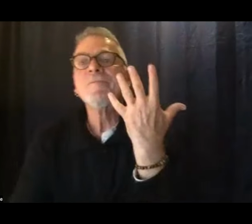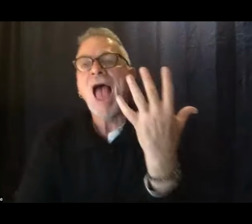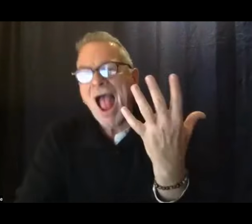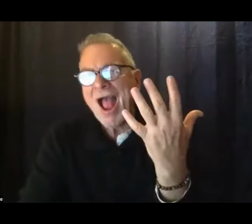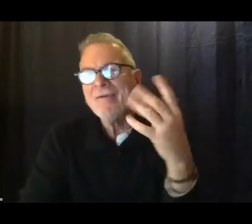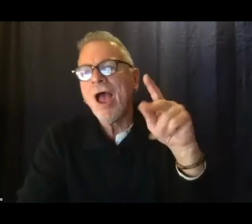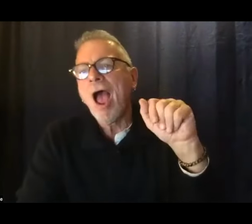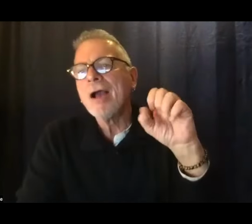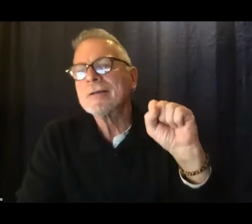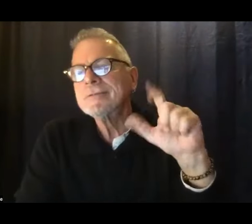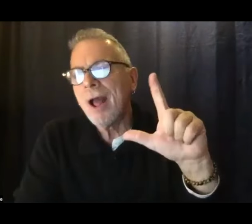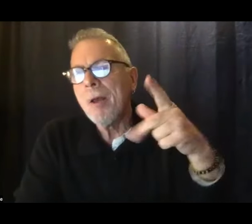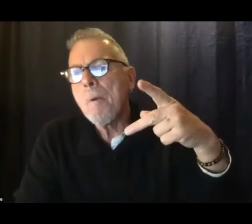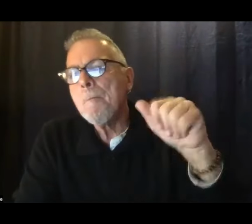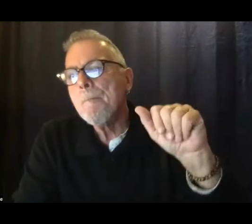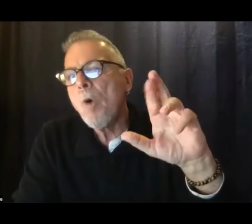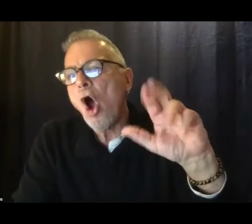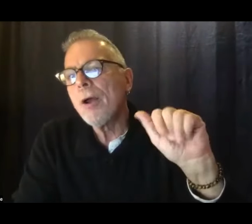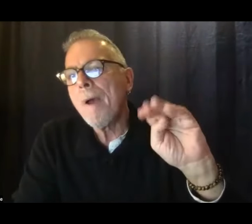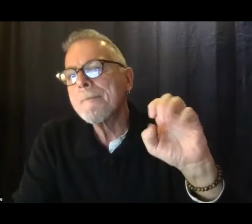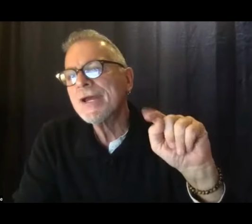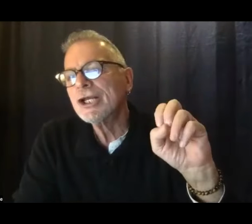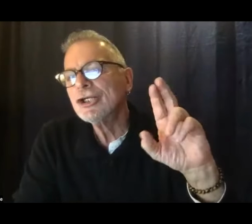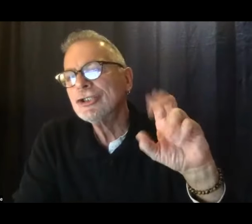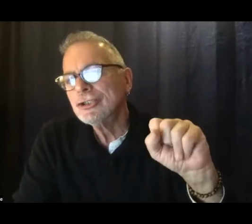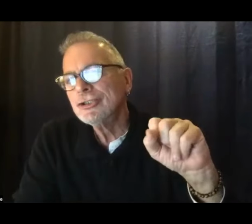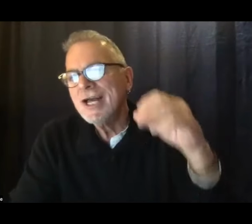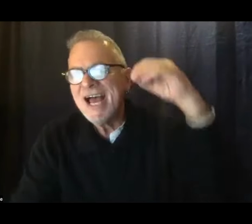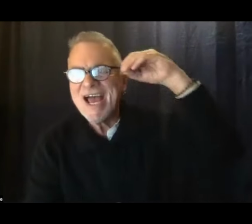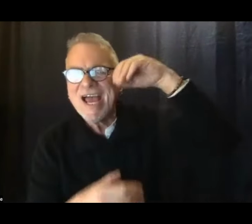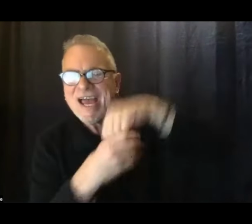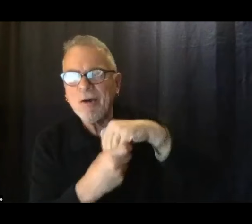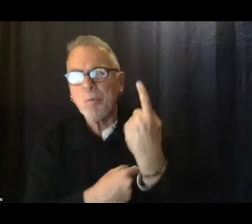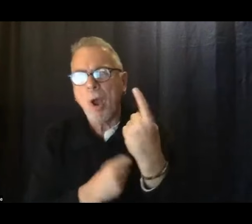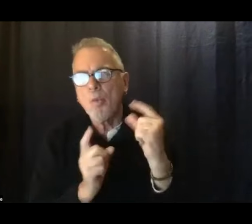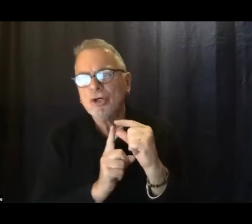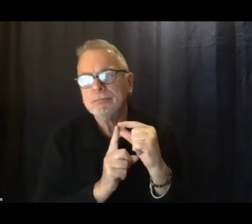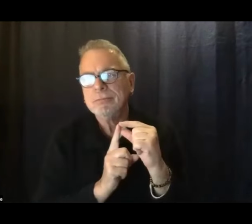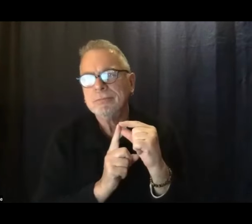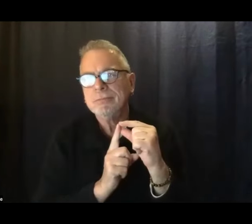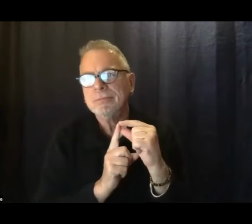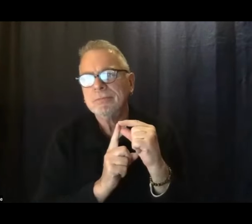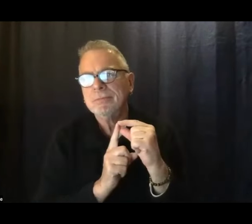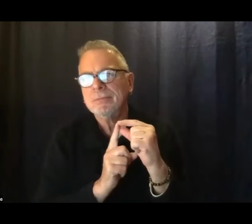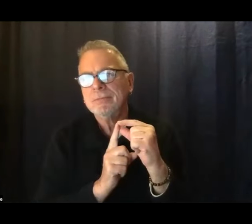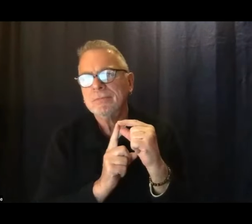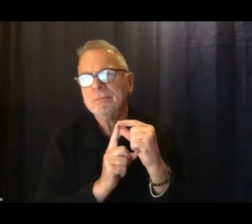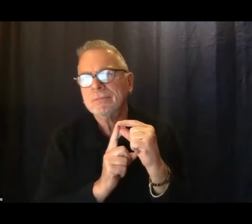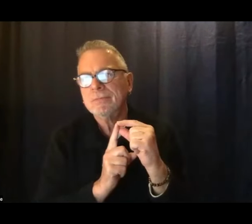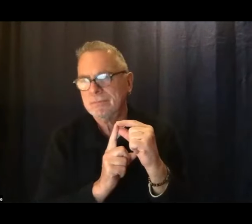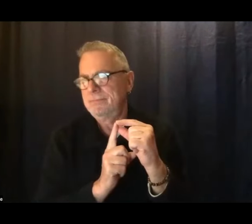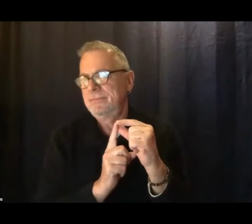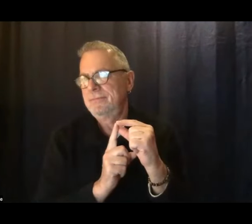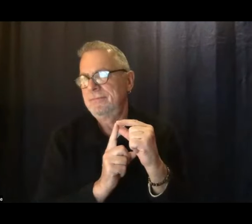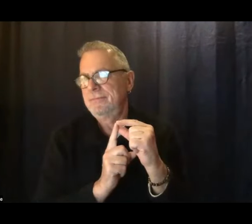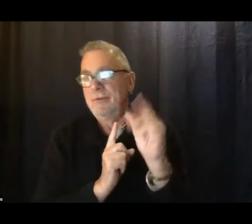I mean, they include everything, right? They have all 5 parameters. Every single parameter ASL has and requires is in one